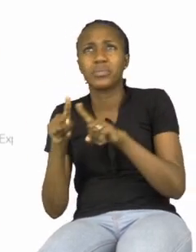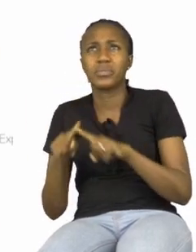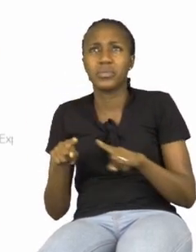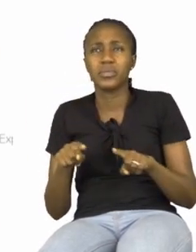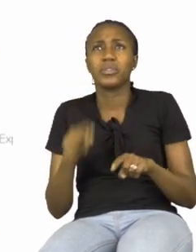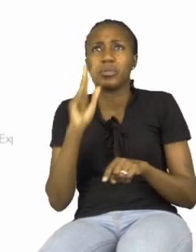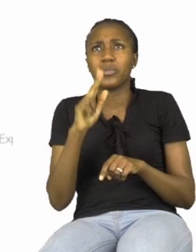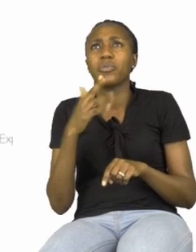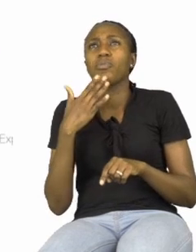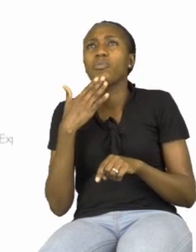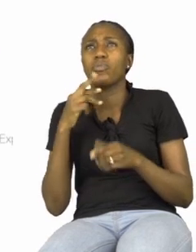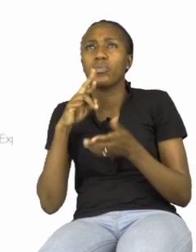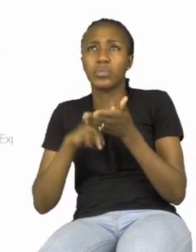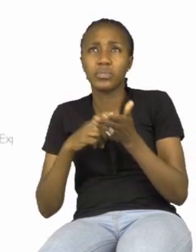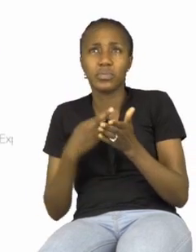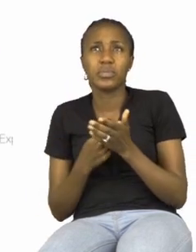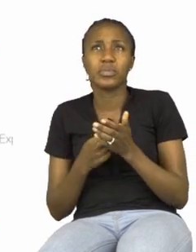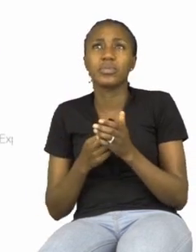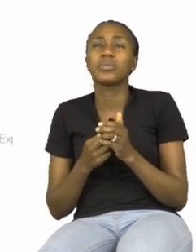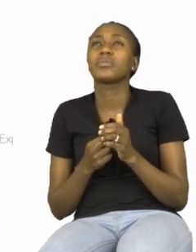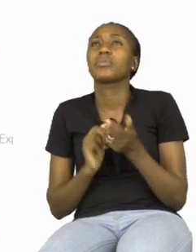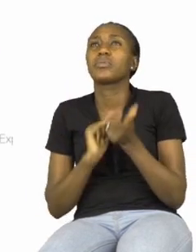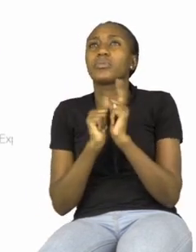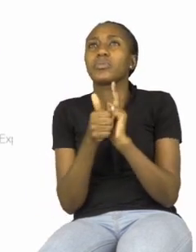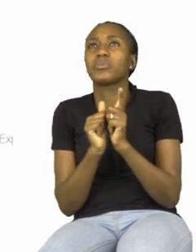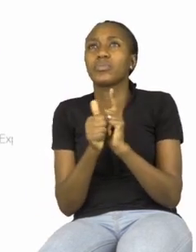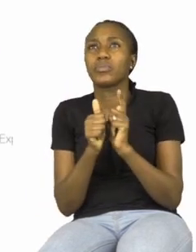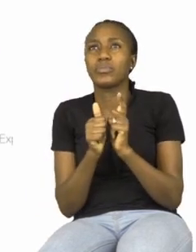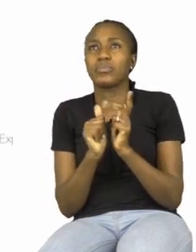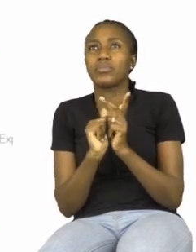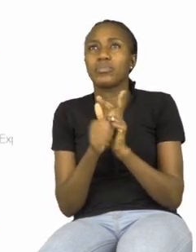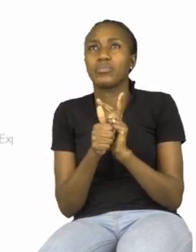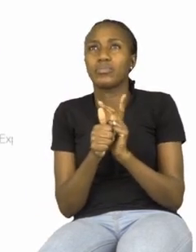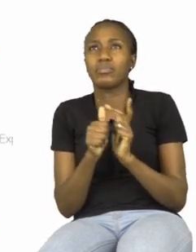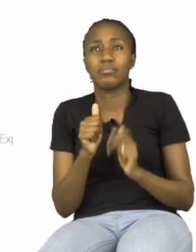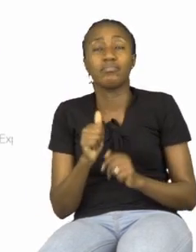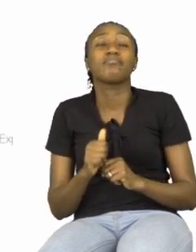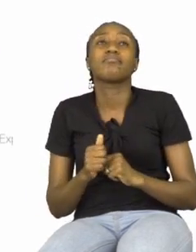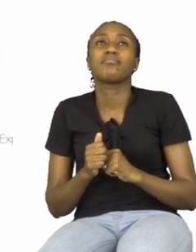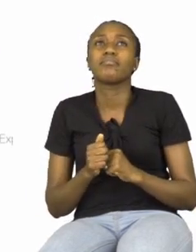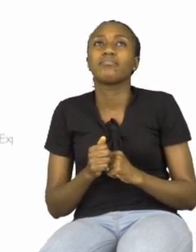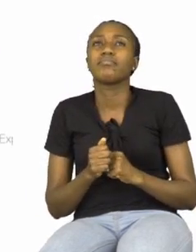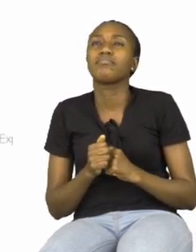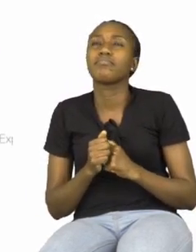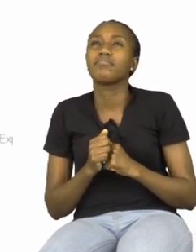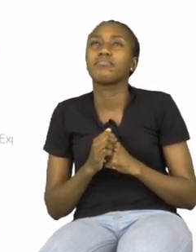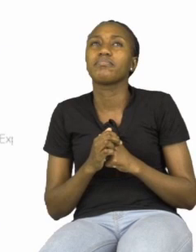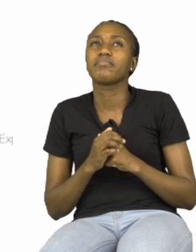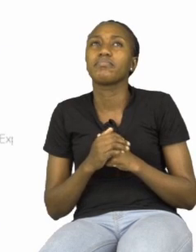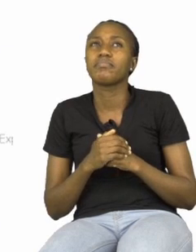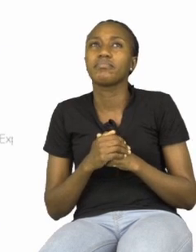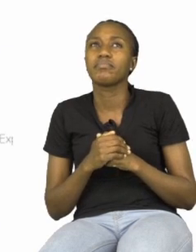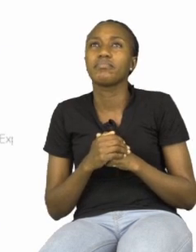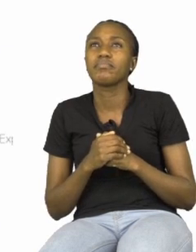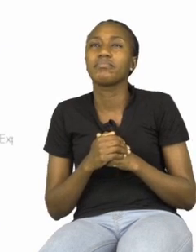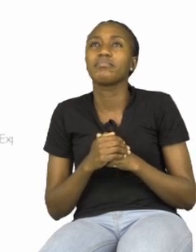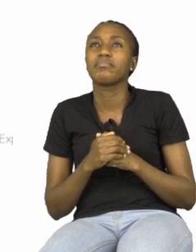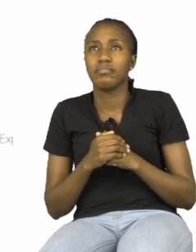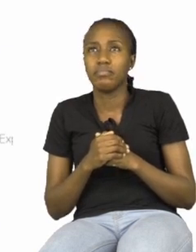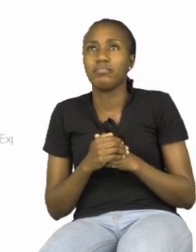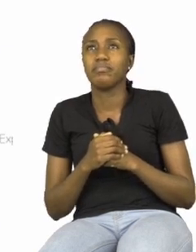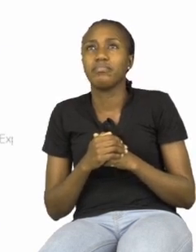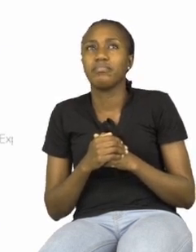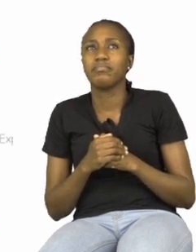representative, Ms. Maggie Mengo, which we'll chat to a little bit later as well. She's also on the Exco, and she's very involved not only